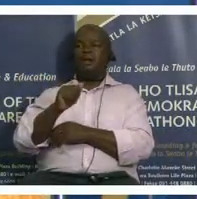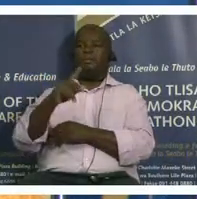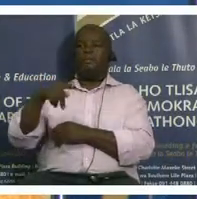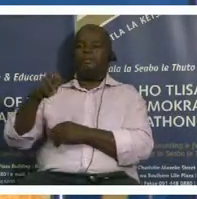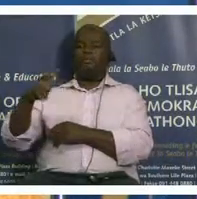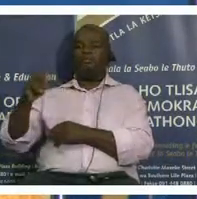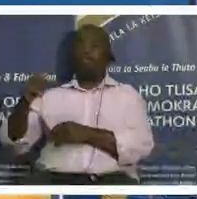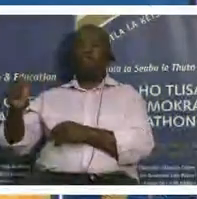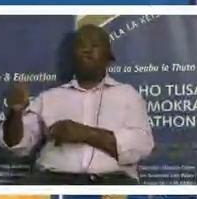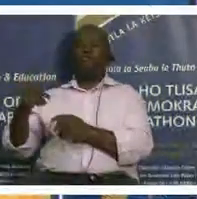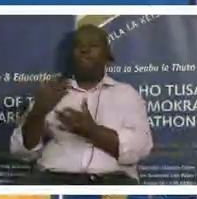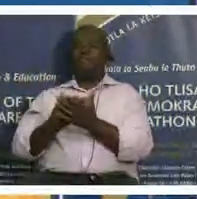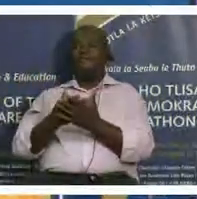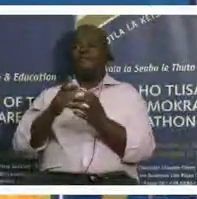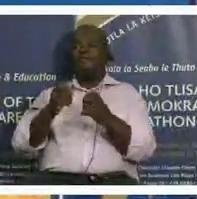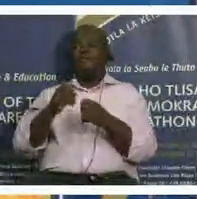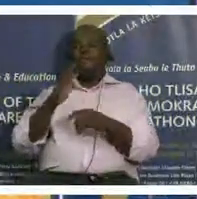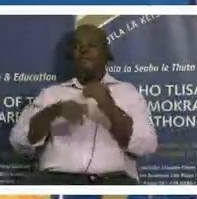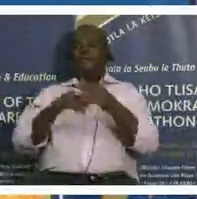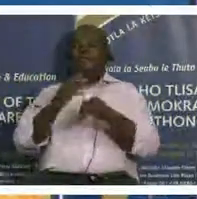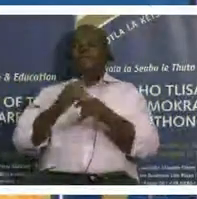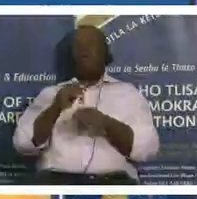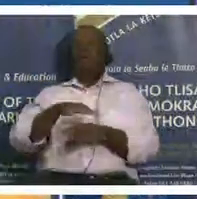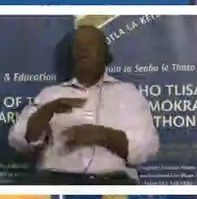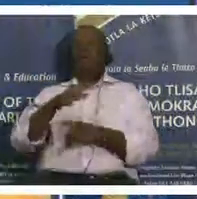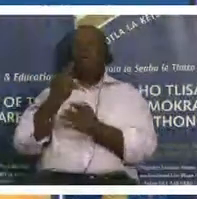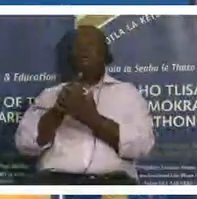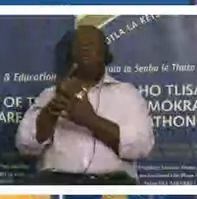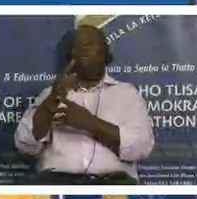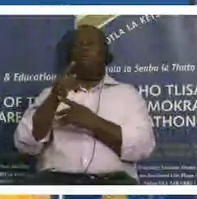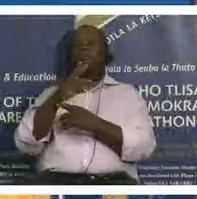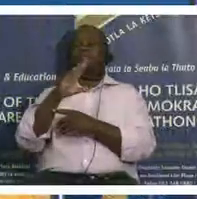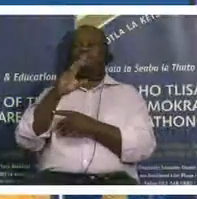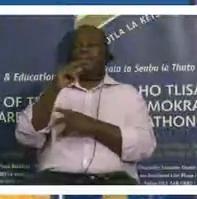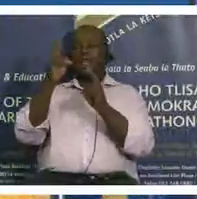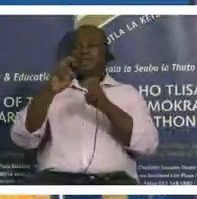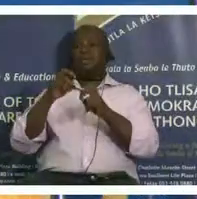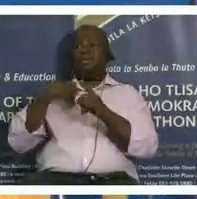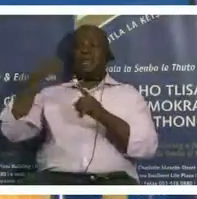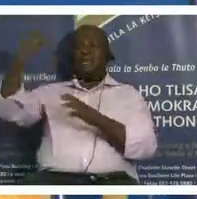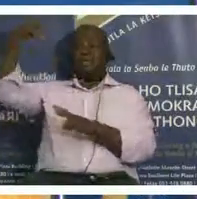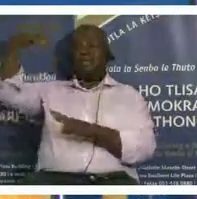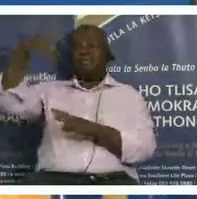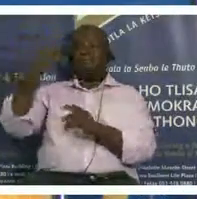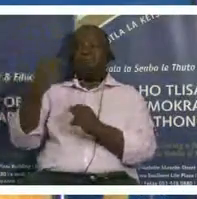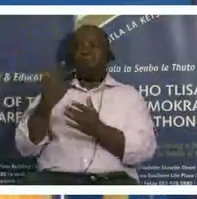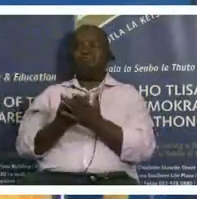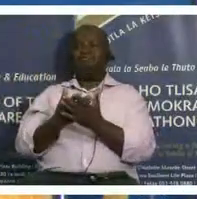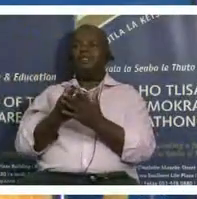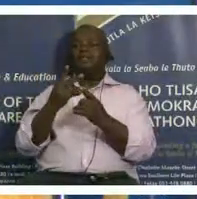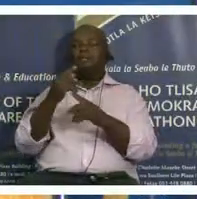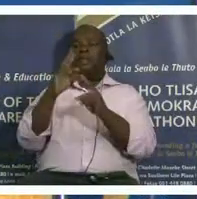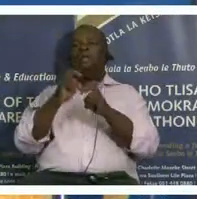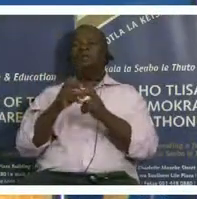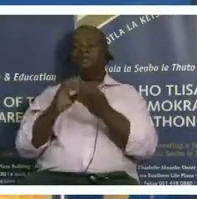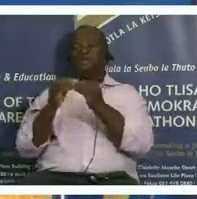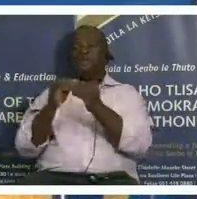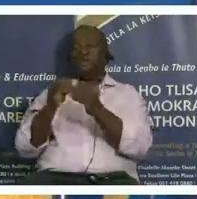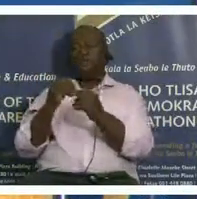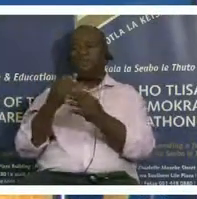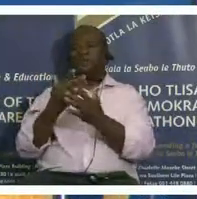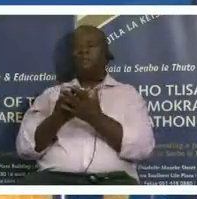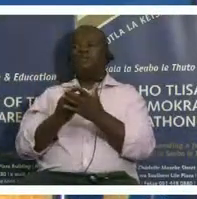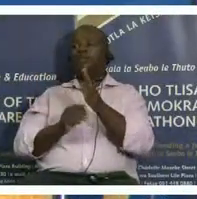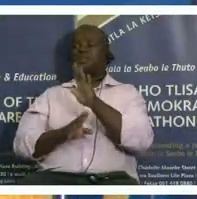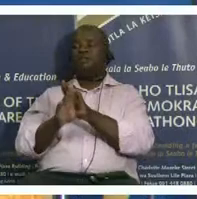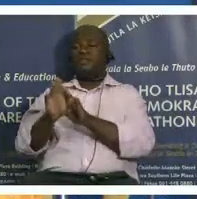to construct solar plants in the Kwakwa and Tsiame, and the electricity upgrade and remedial work to